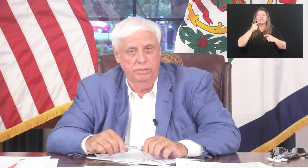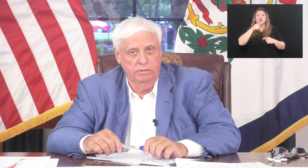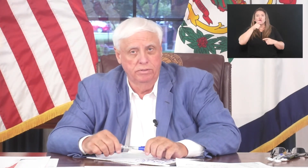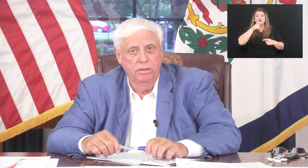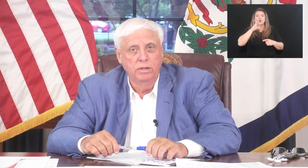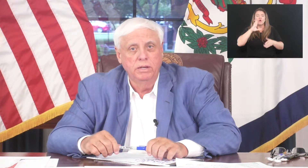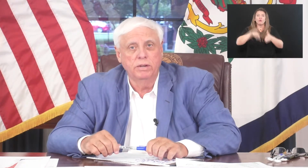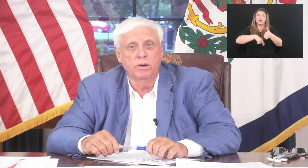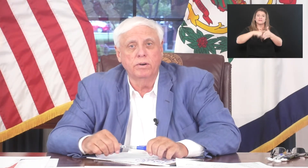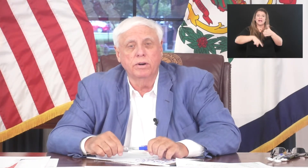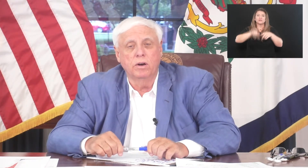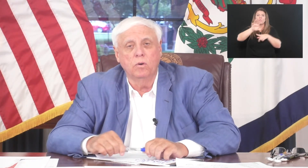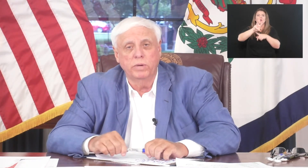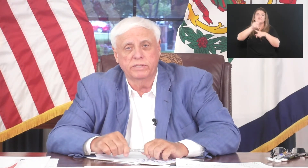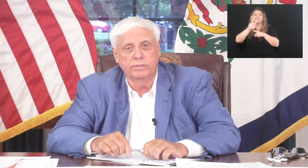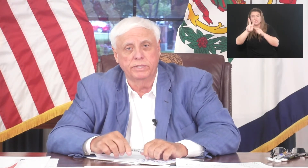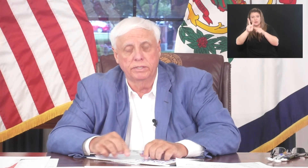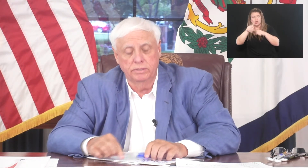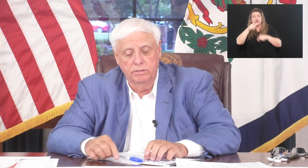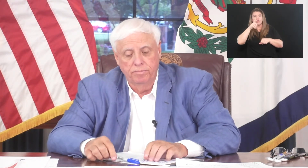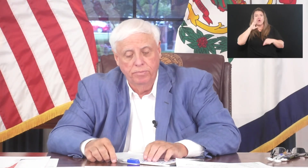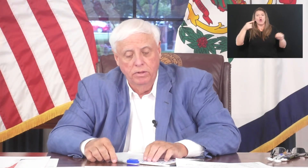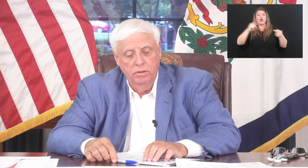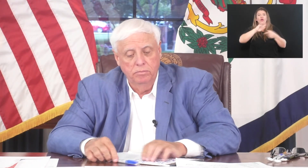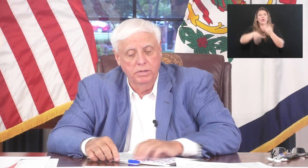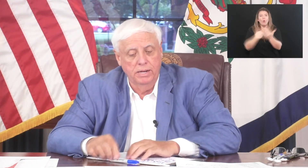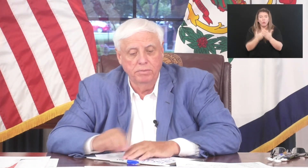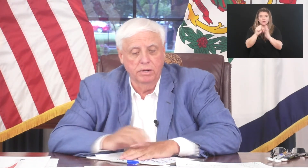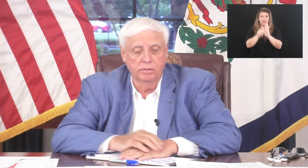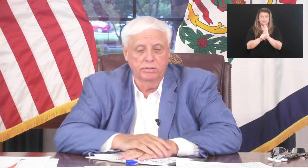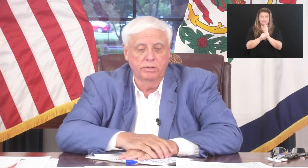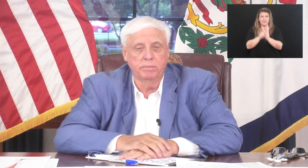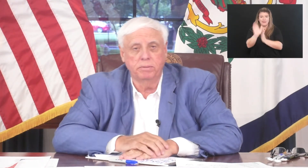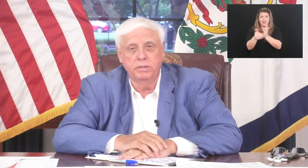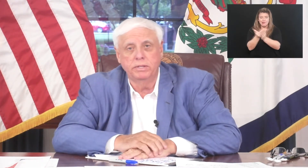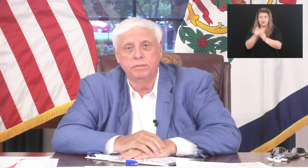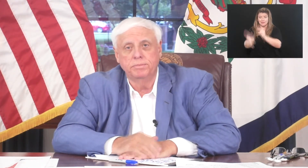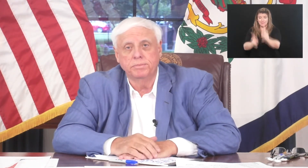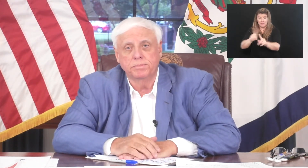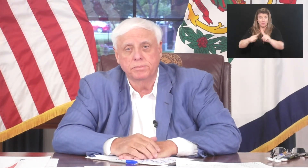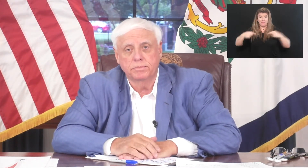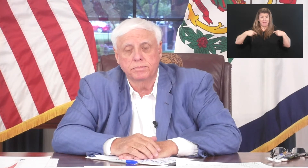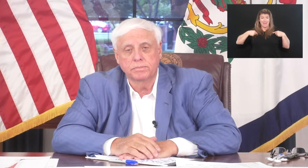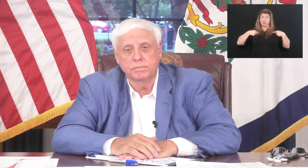of us and hurting all West Virginians. But I'm not concerned about me.